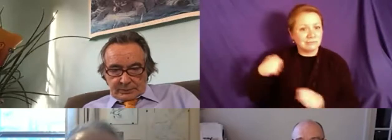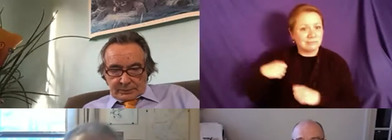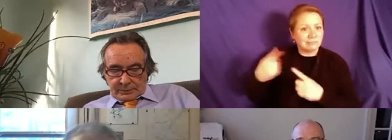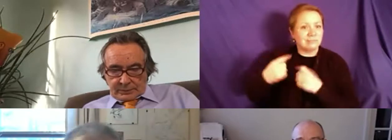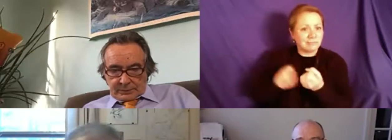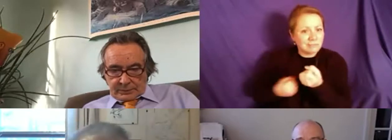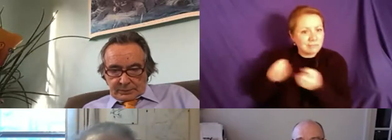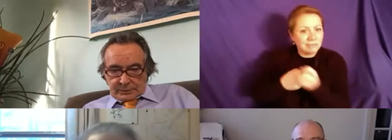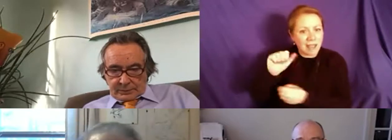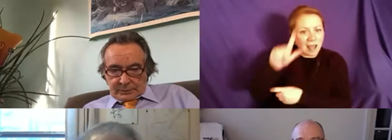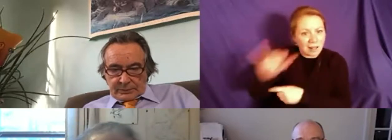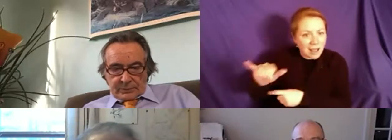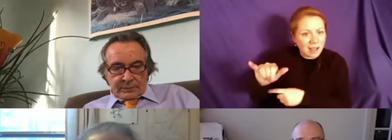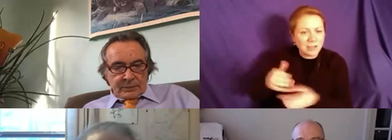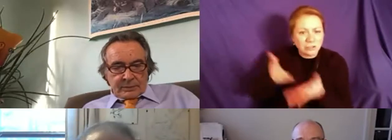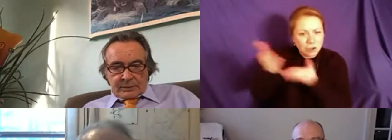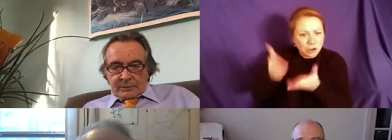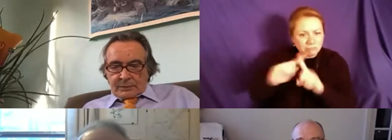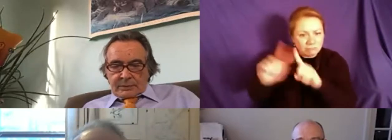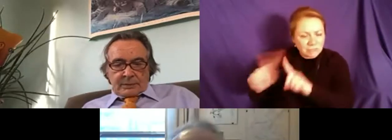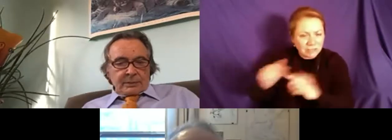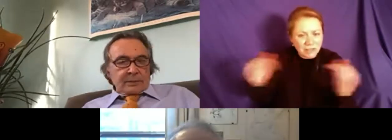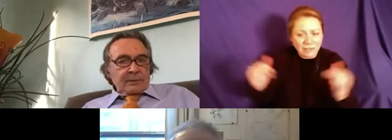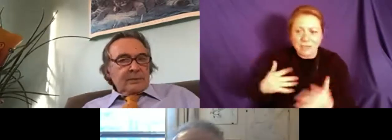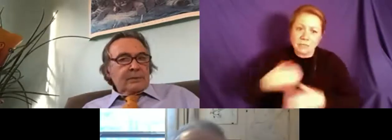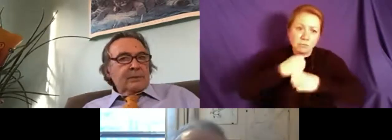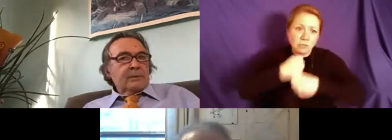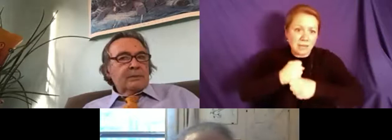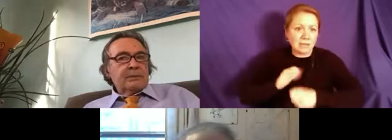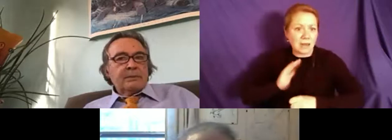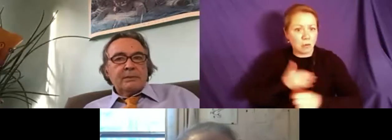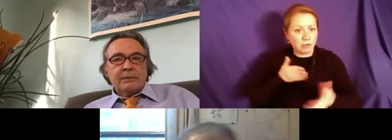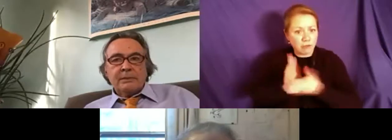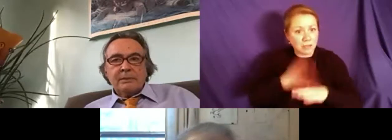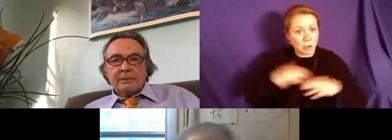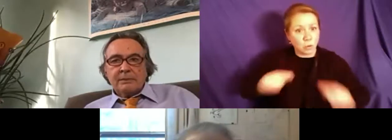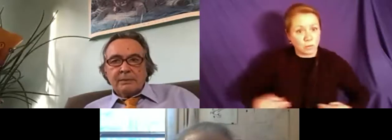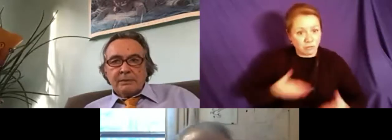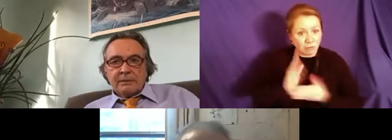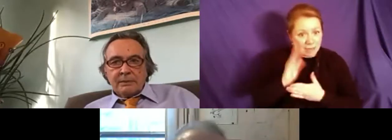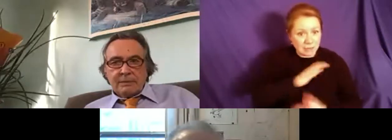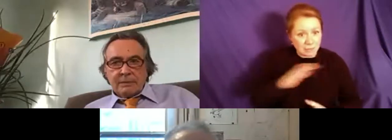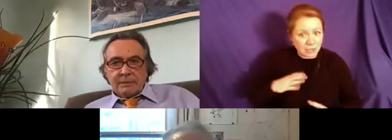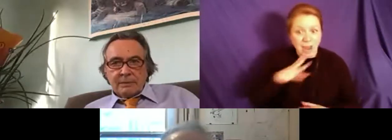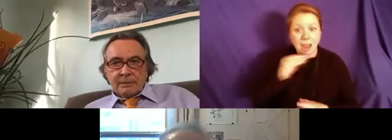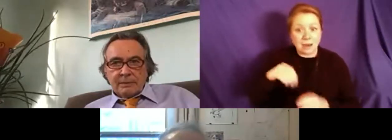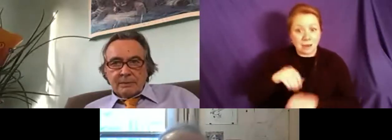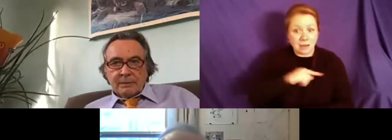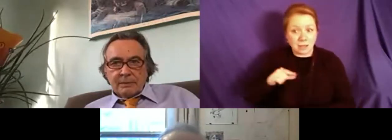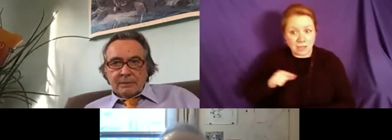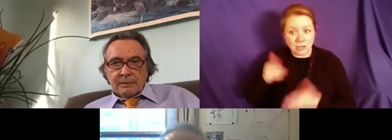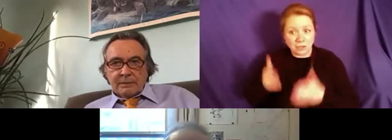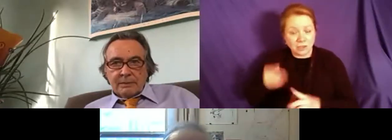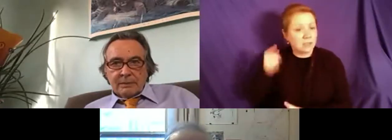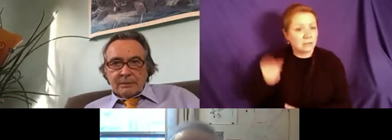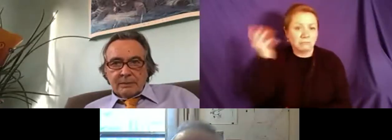the community on many levels. He's protected our rights on the Human Rights Commission. And in the legislature, he has been